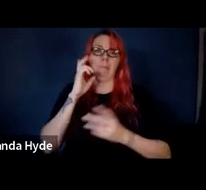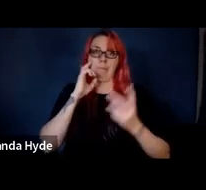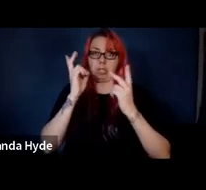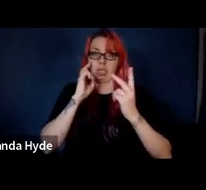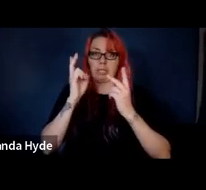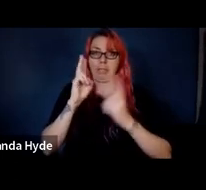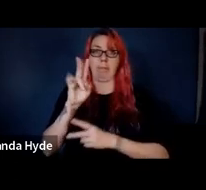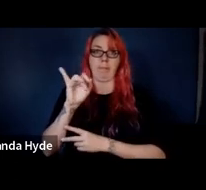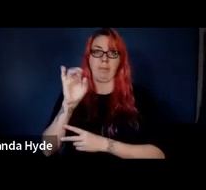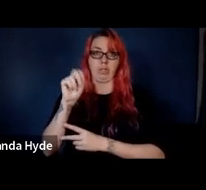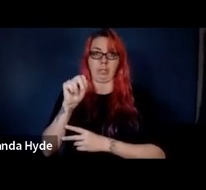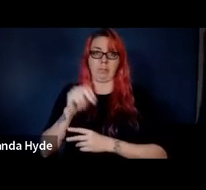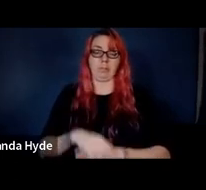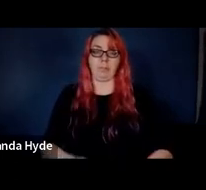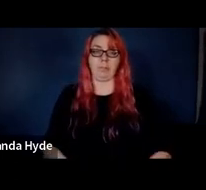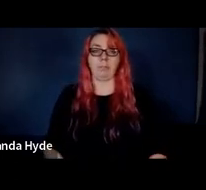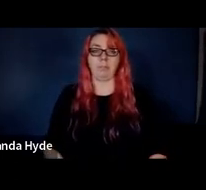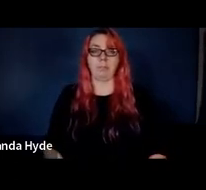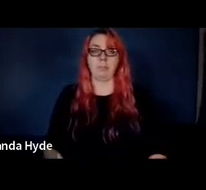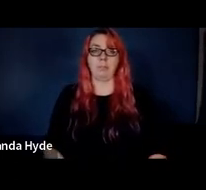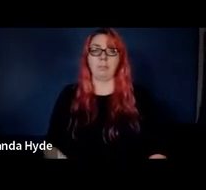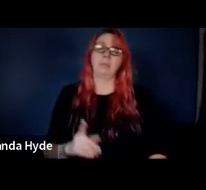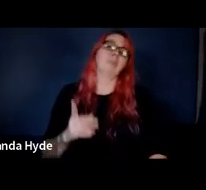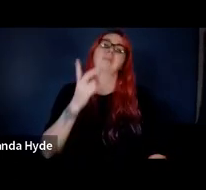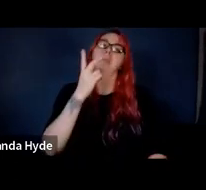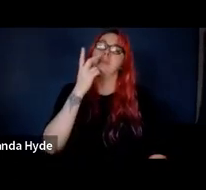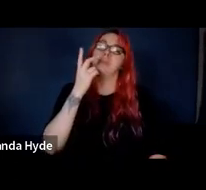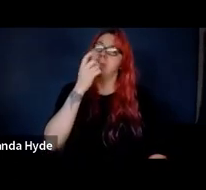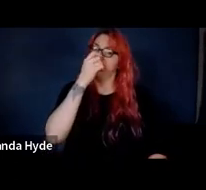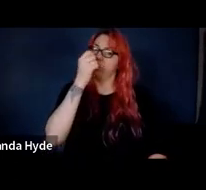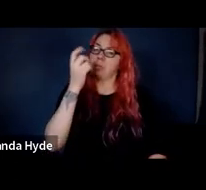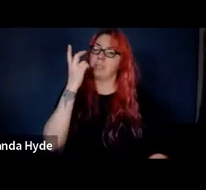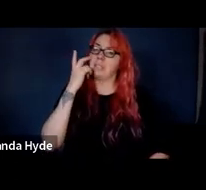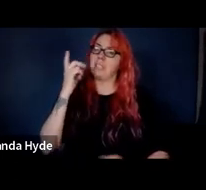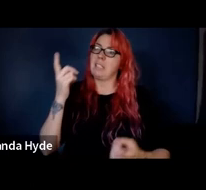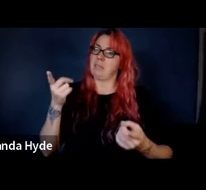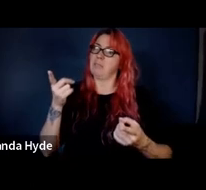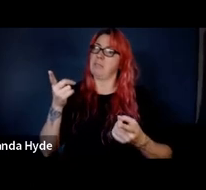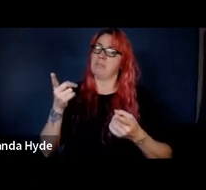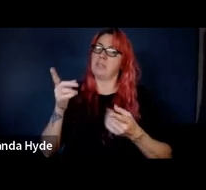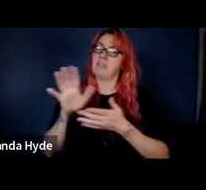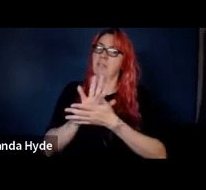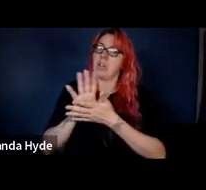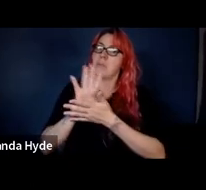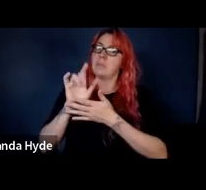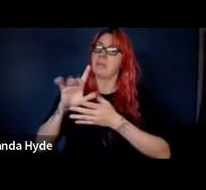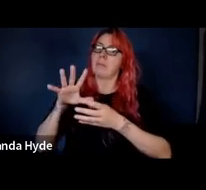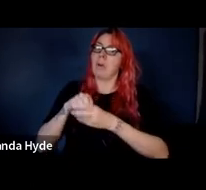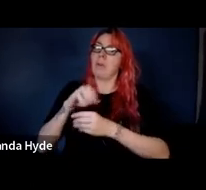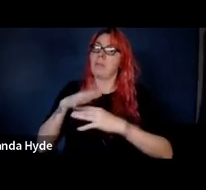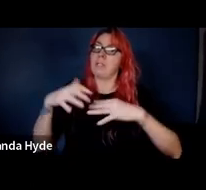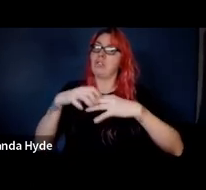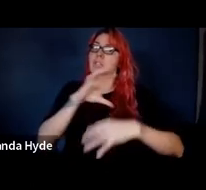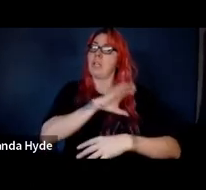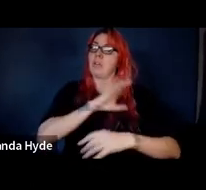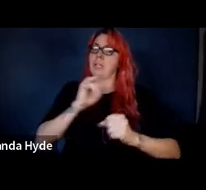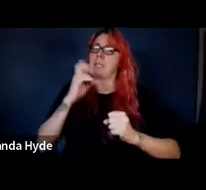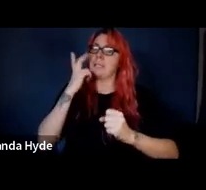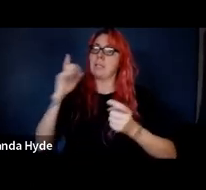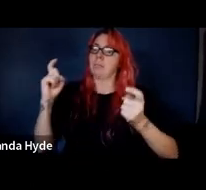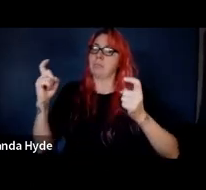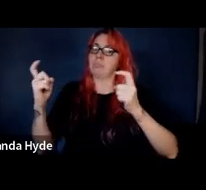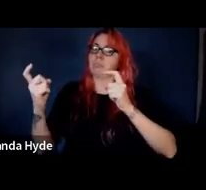the perspective of the changes that have happened with films that involve Indigenous characters and